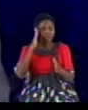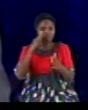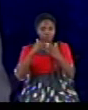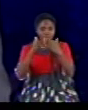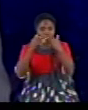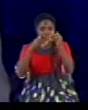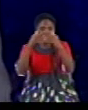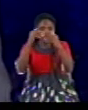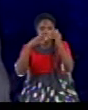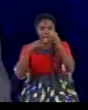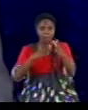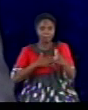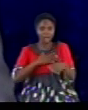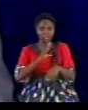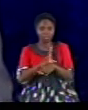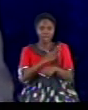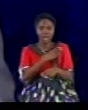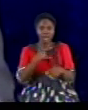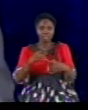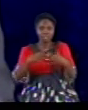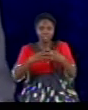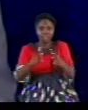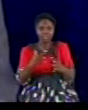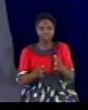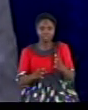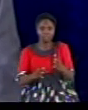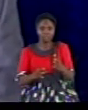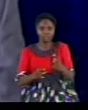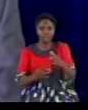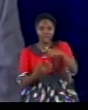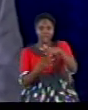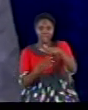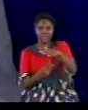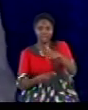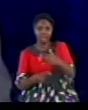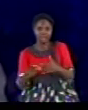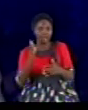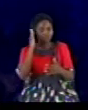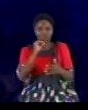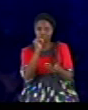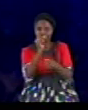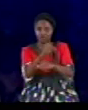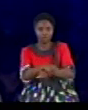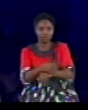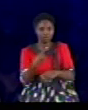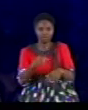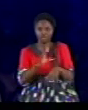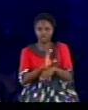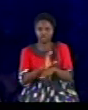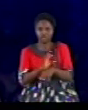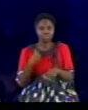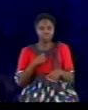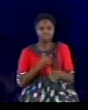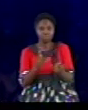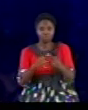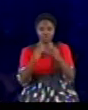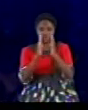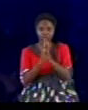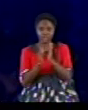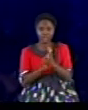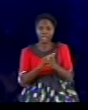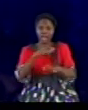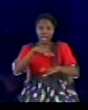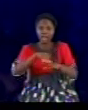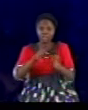gates of hell shall not prevail against the church. We're going to pray that at this time